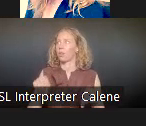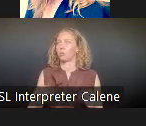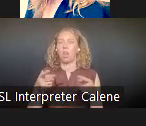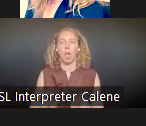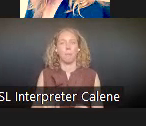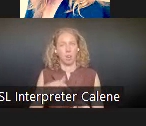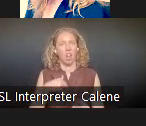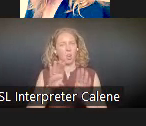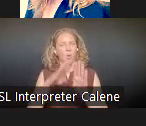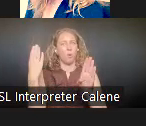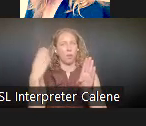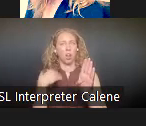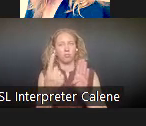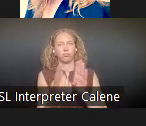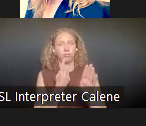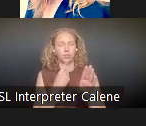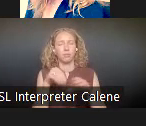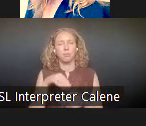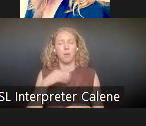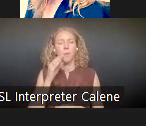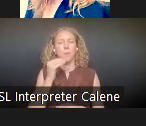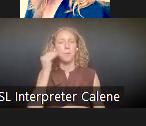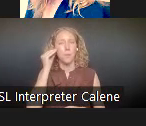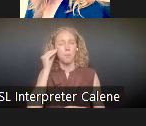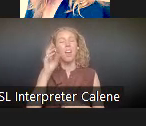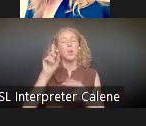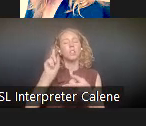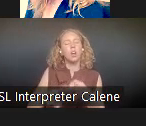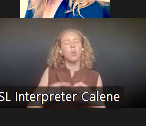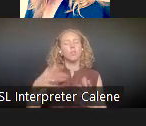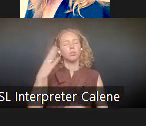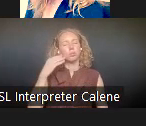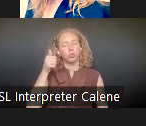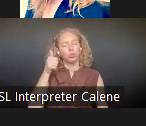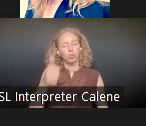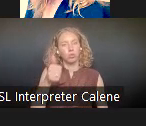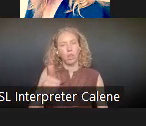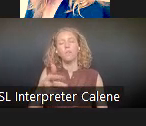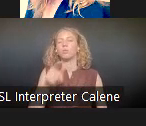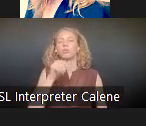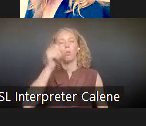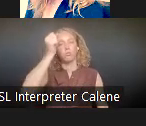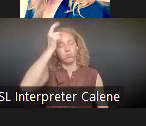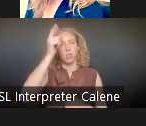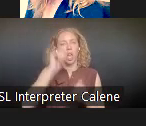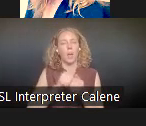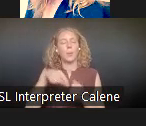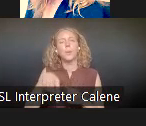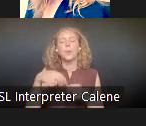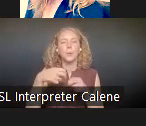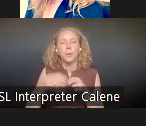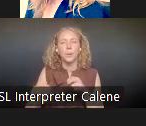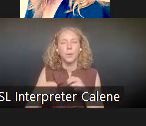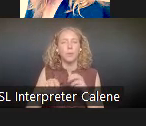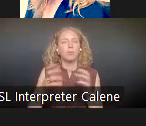my house. So unless you have experienced it for yourself, you're not going to understand how difficult this really